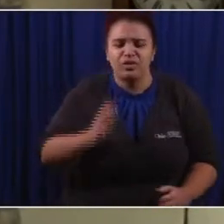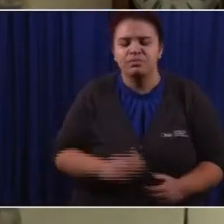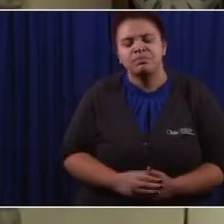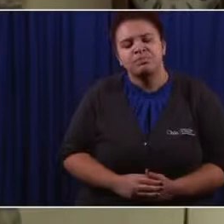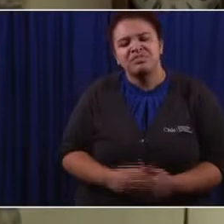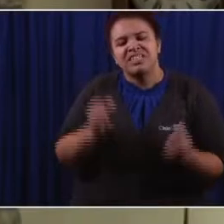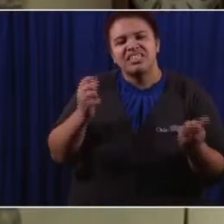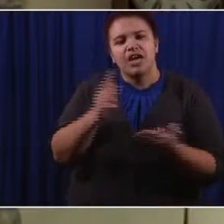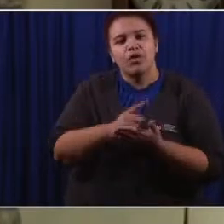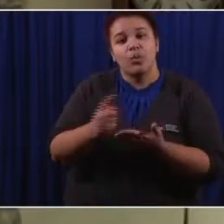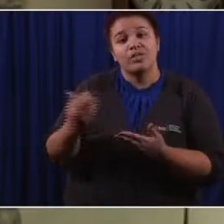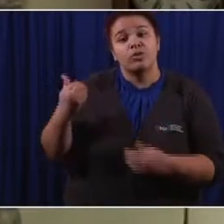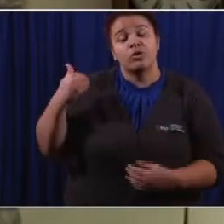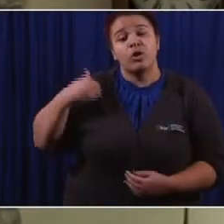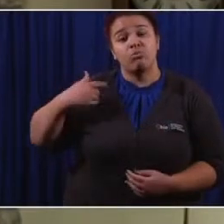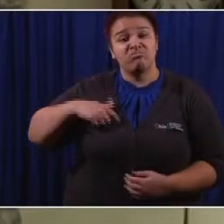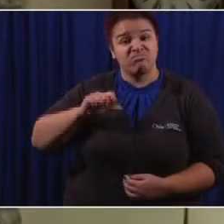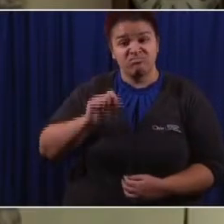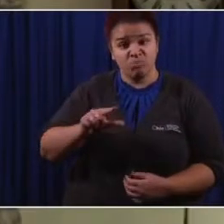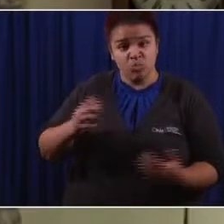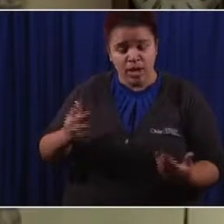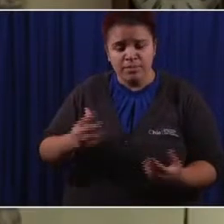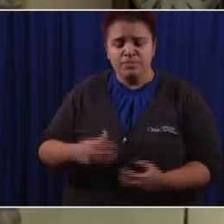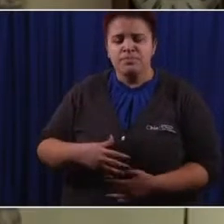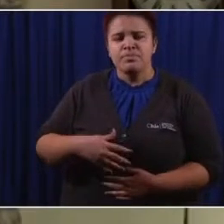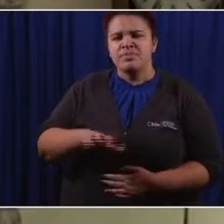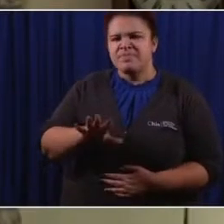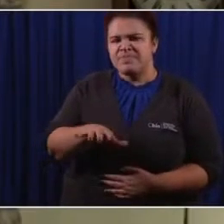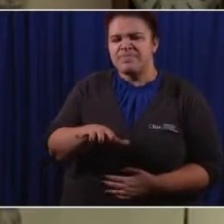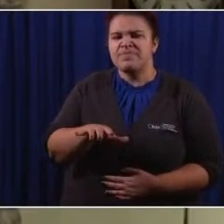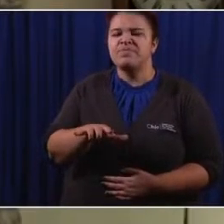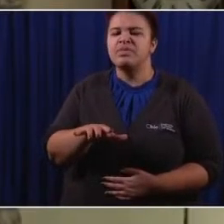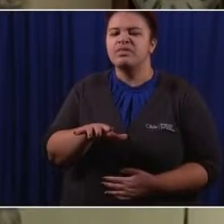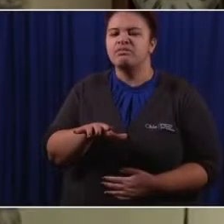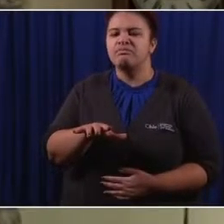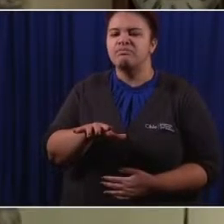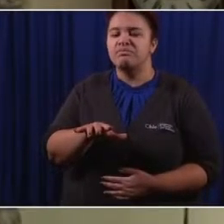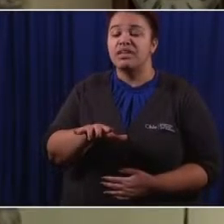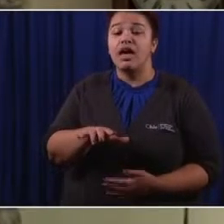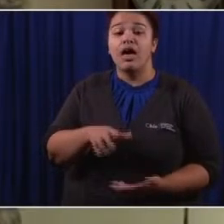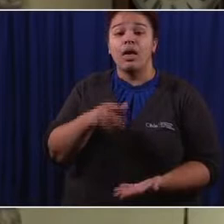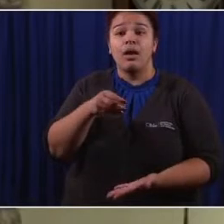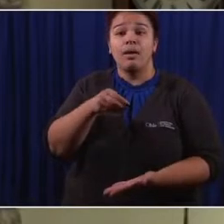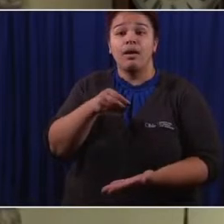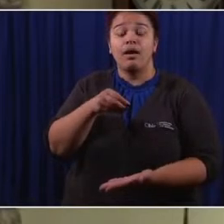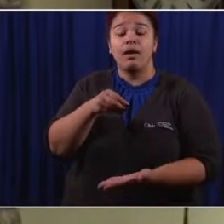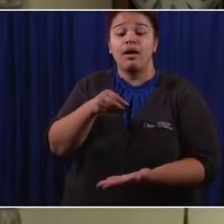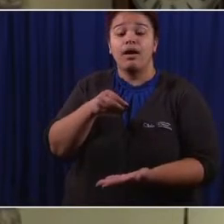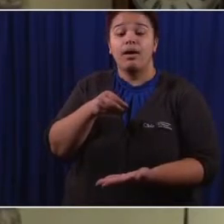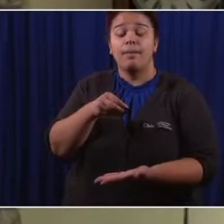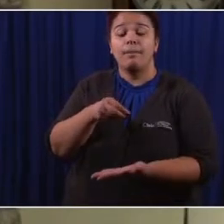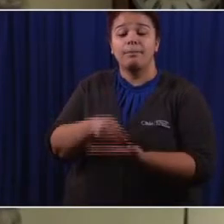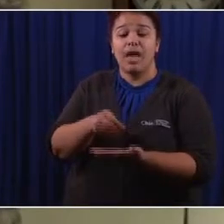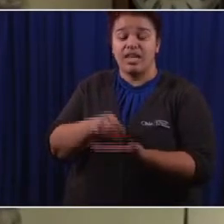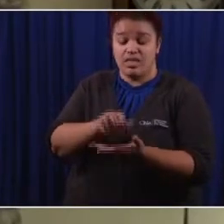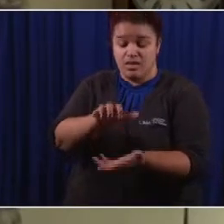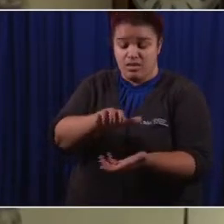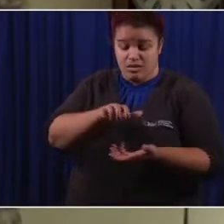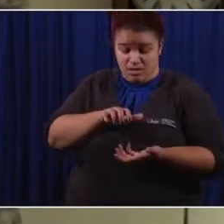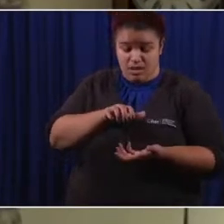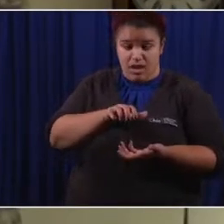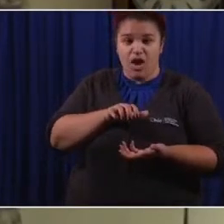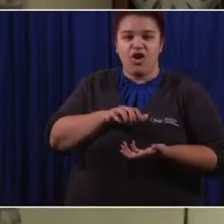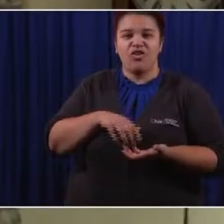weeks ago, I asked you if you would be returning money that you received from First Energy. Have you been able